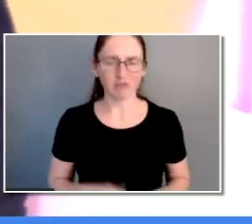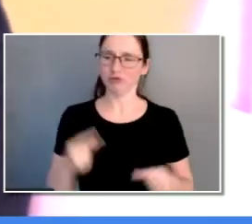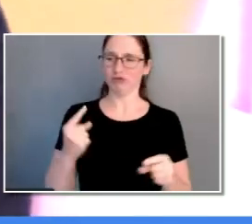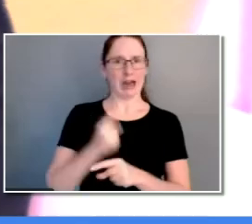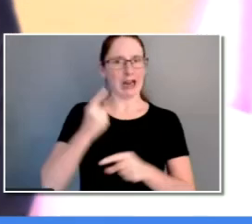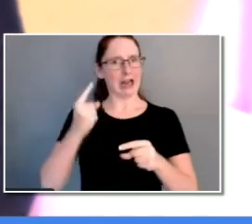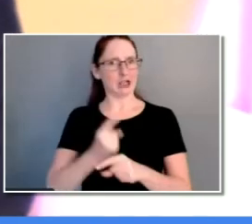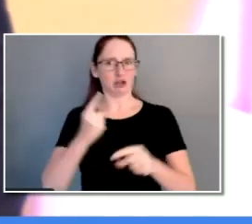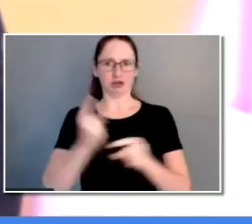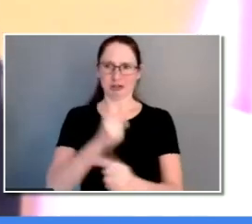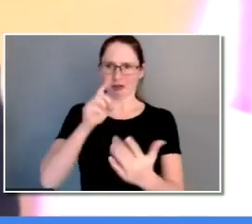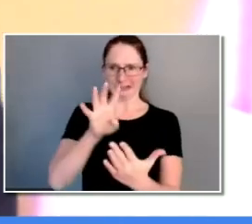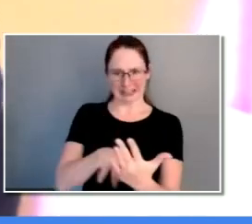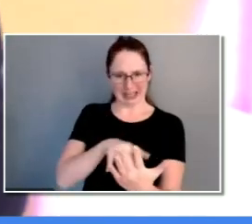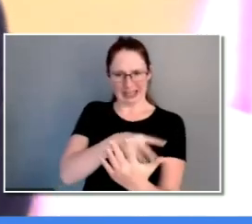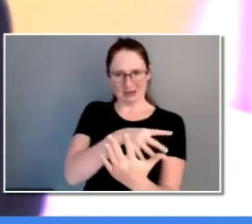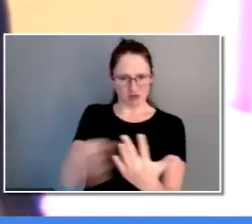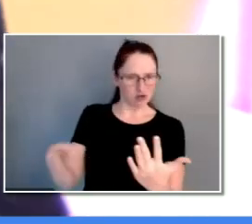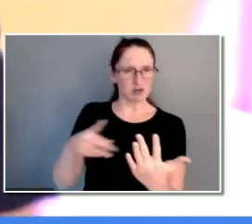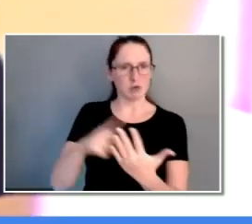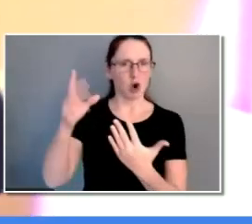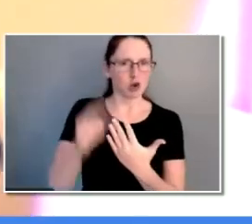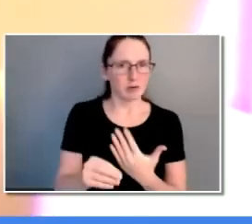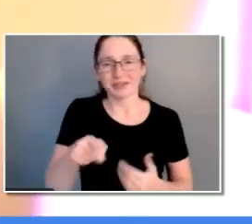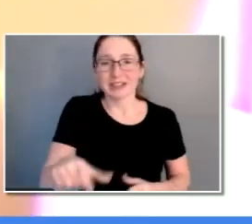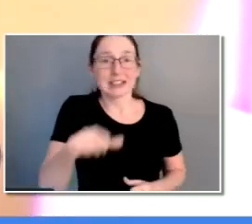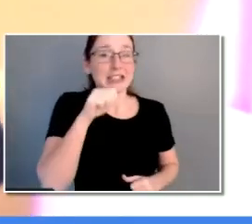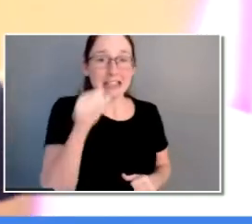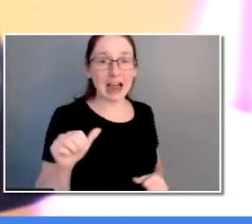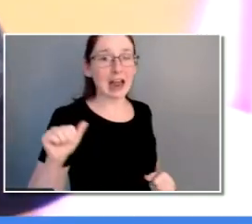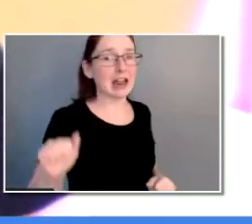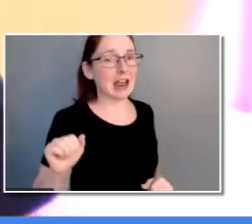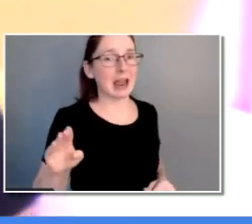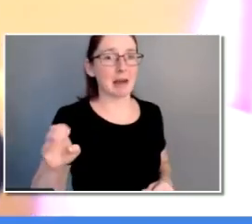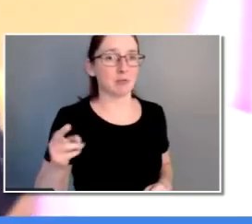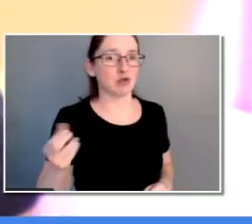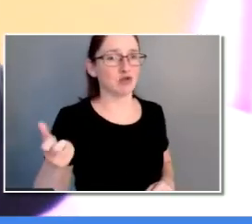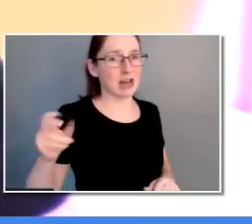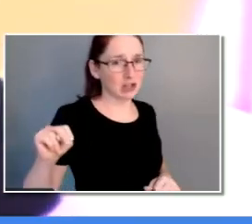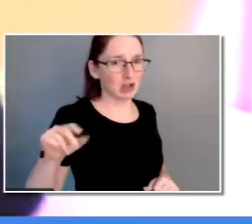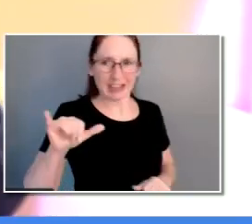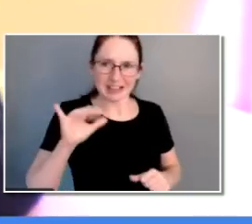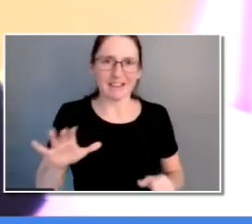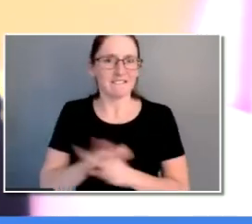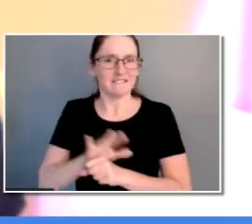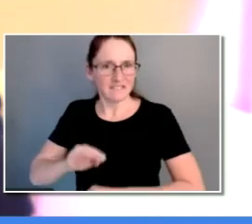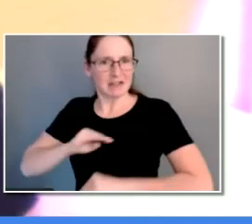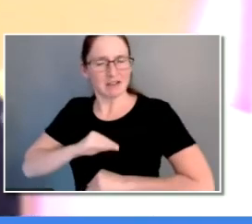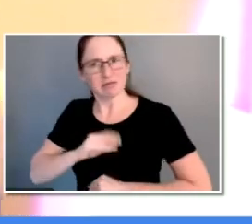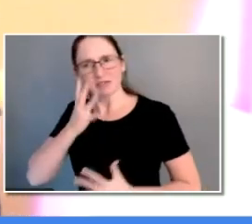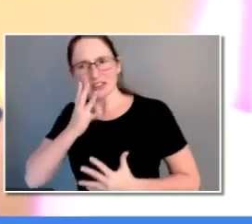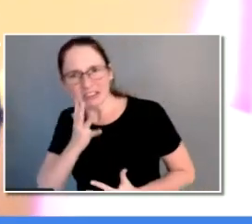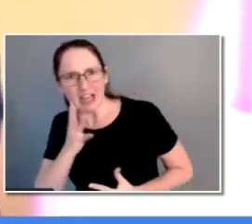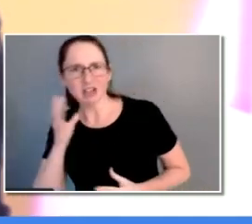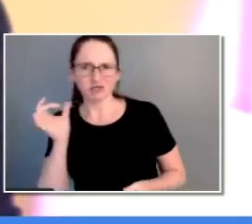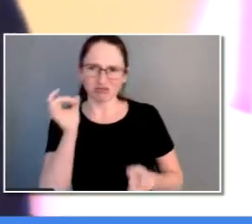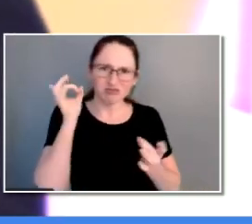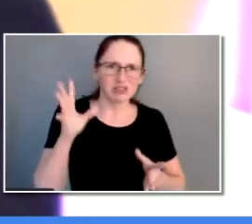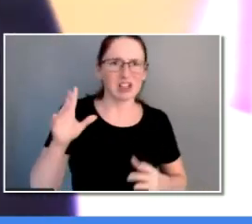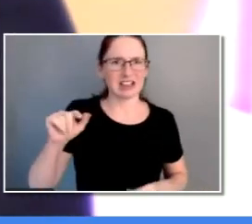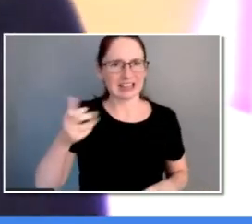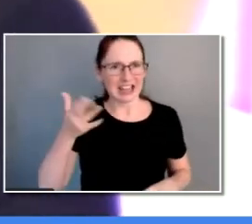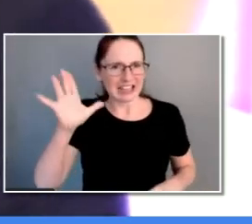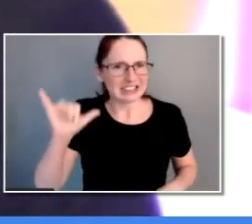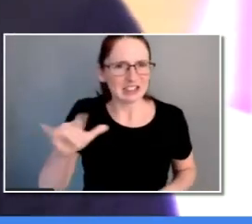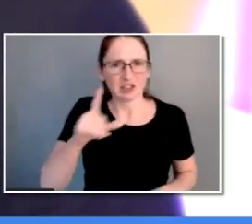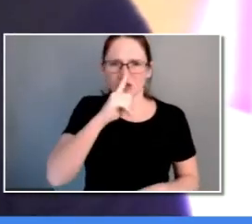regularly scheduled programming. It is not an aberration. It is a fulfillment of a sad and tragic legacy that has been a